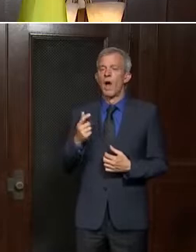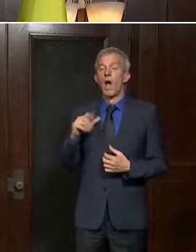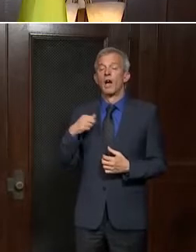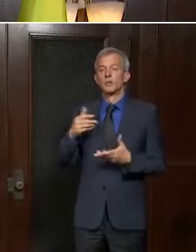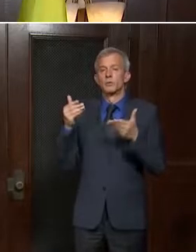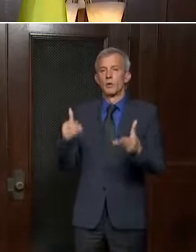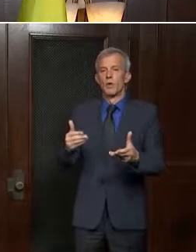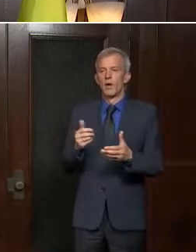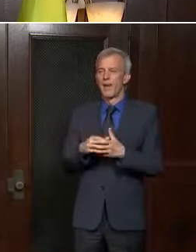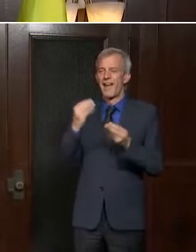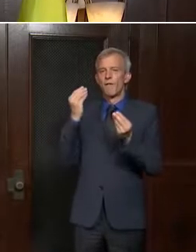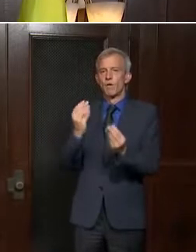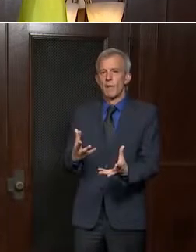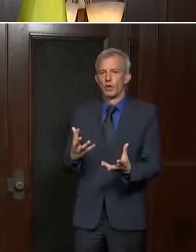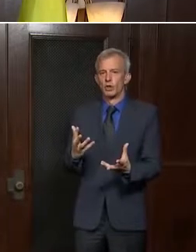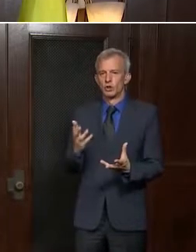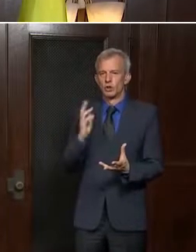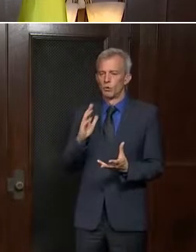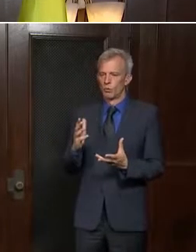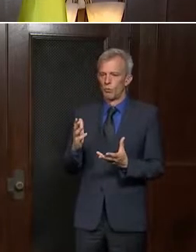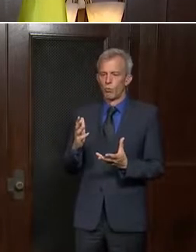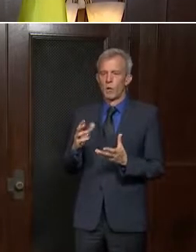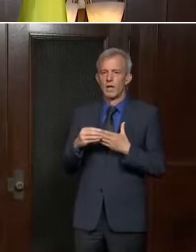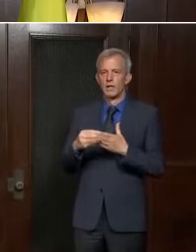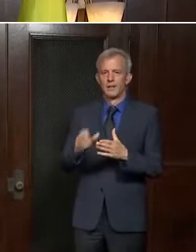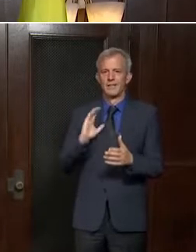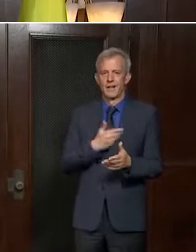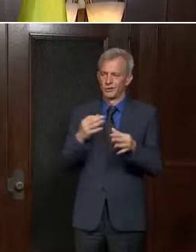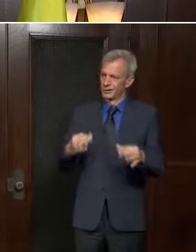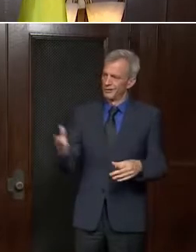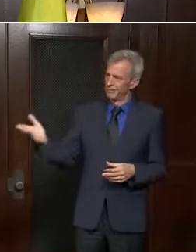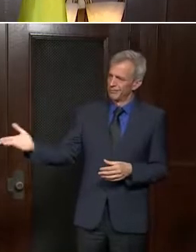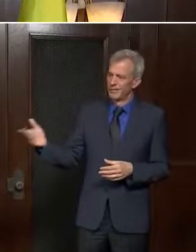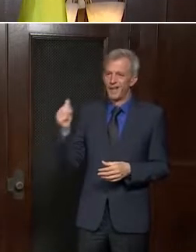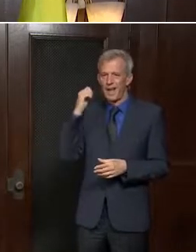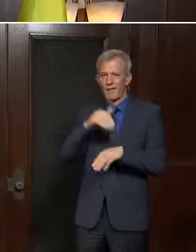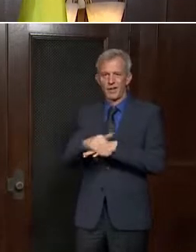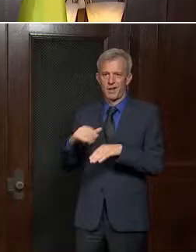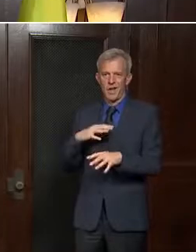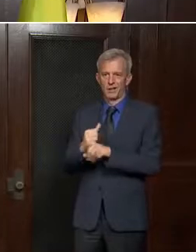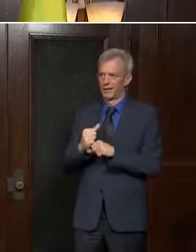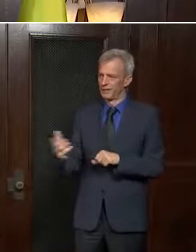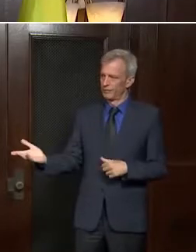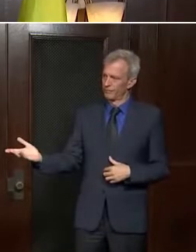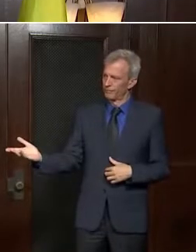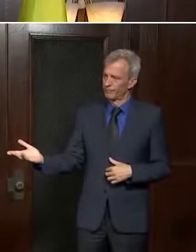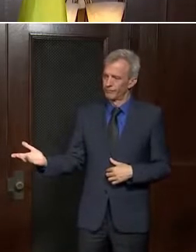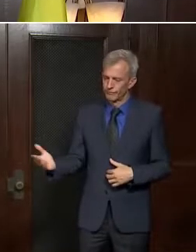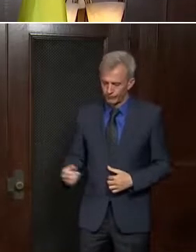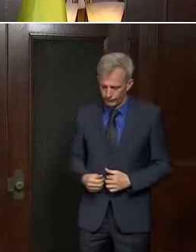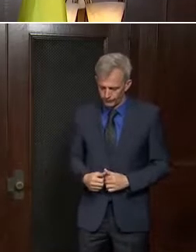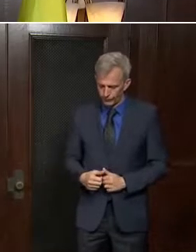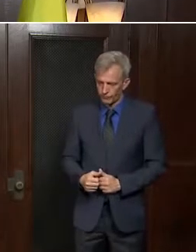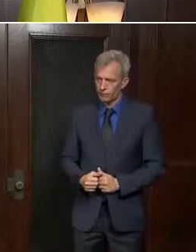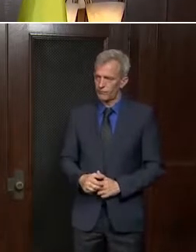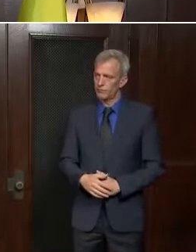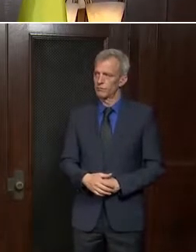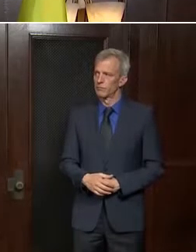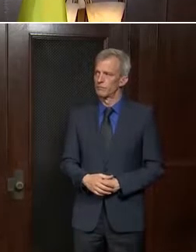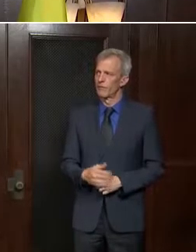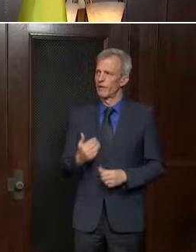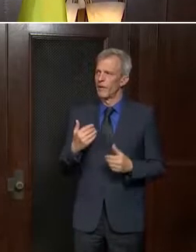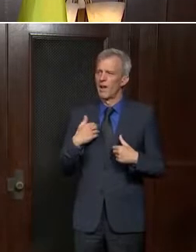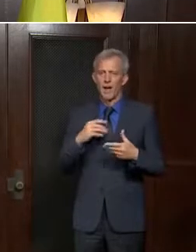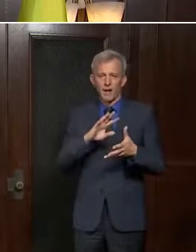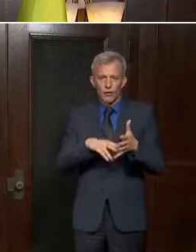want to share with you, this is the deck I get every single night. It has all of the data and the charts that show relative